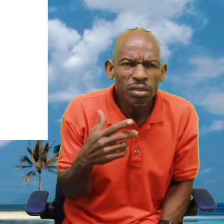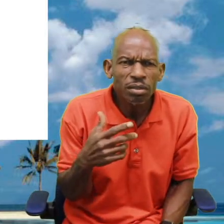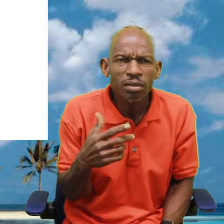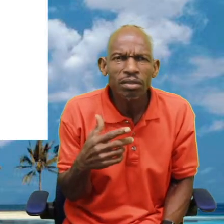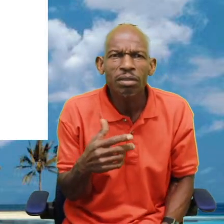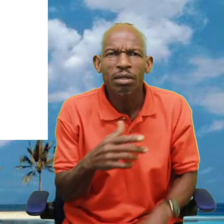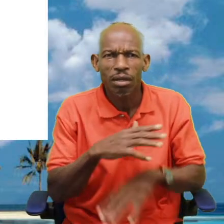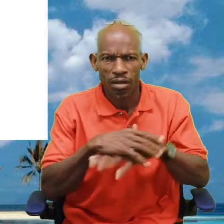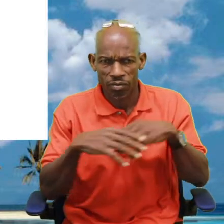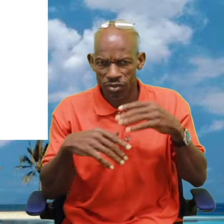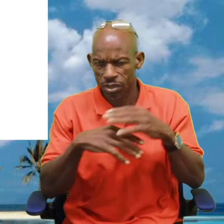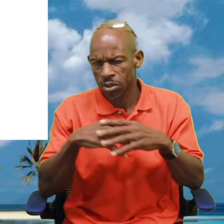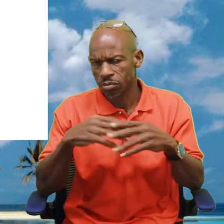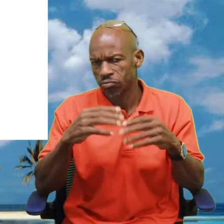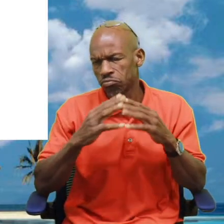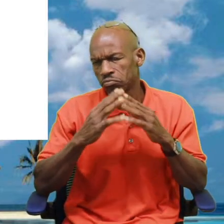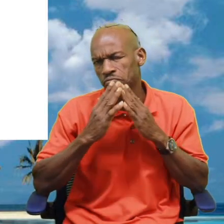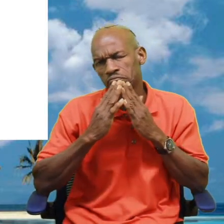Comfortable.